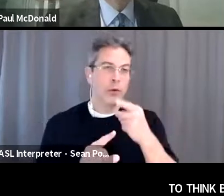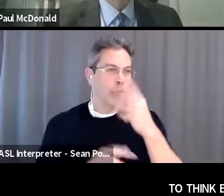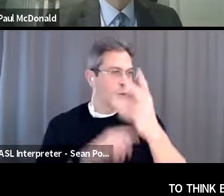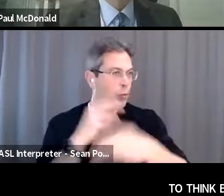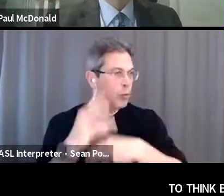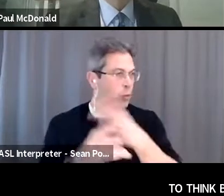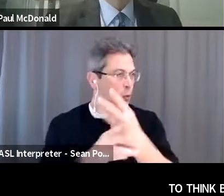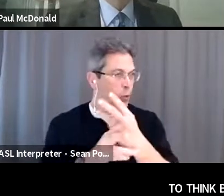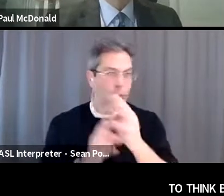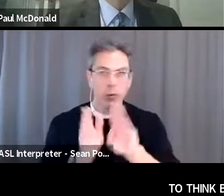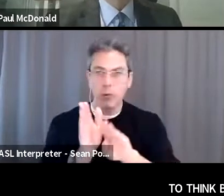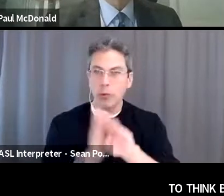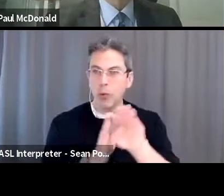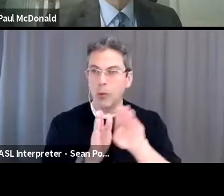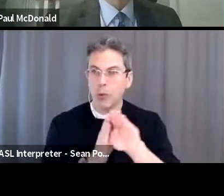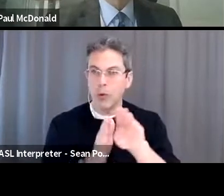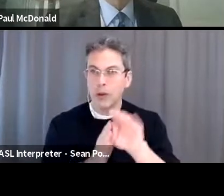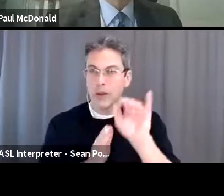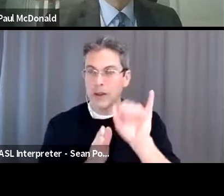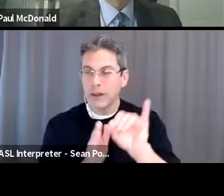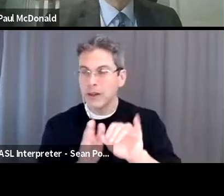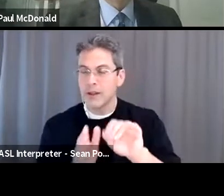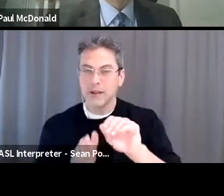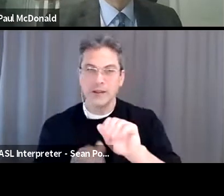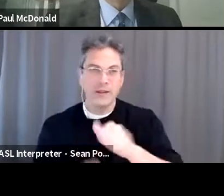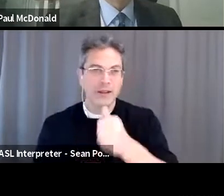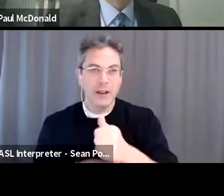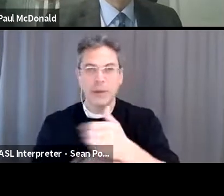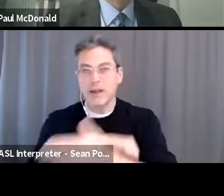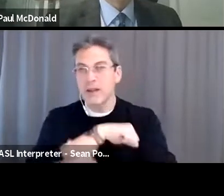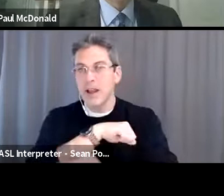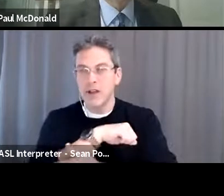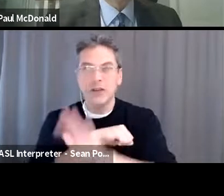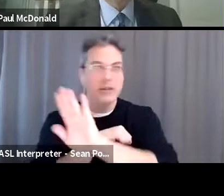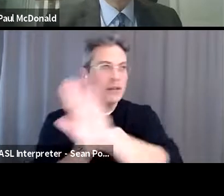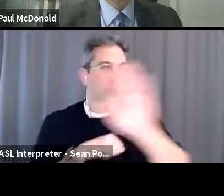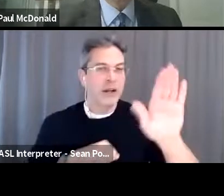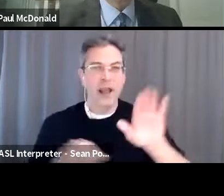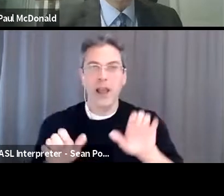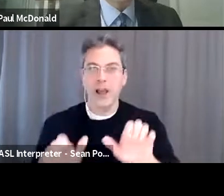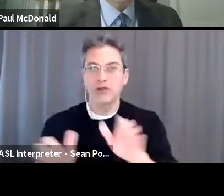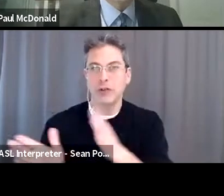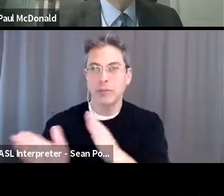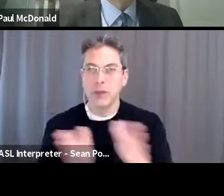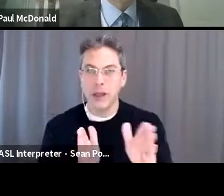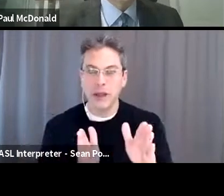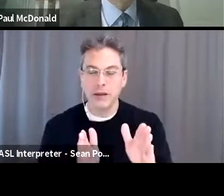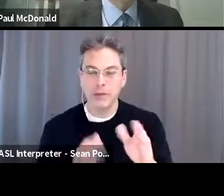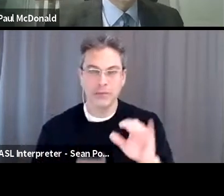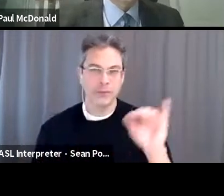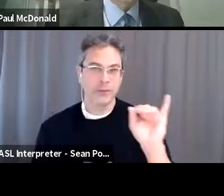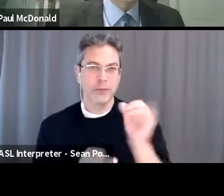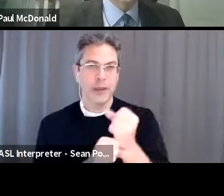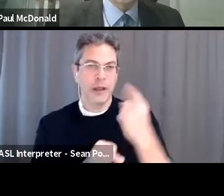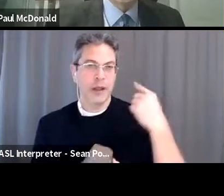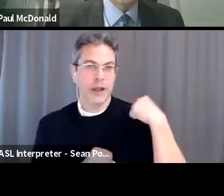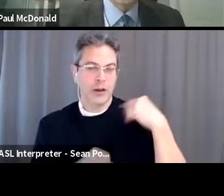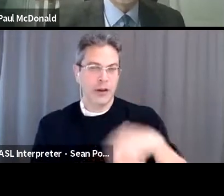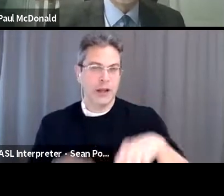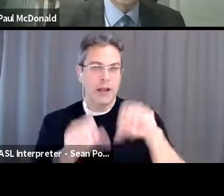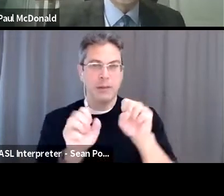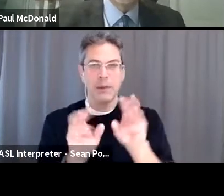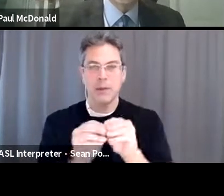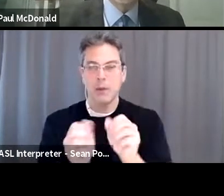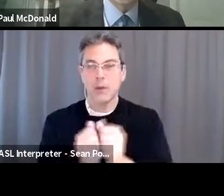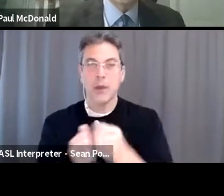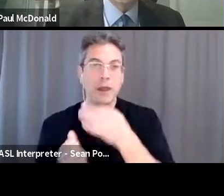on the development of national action plans, and last year hosting a meeting with experts and policymakers from